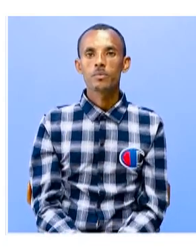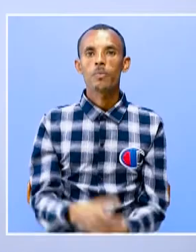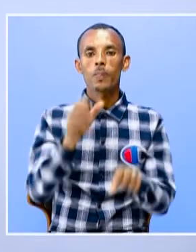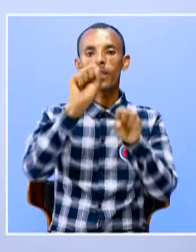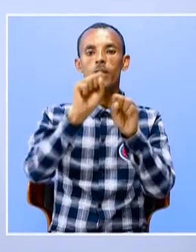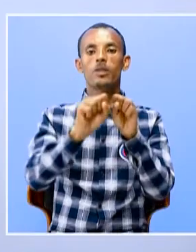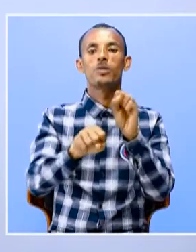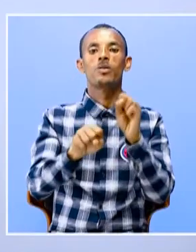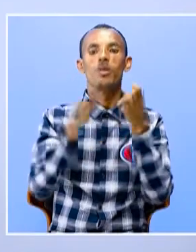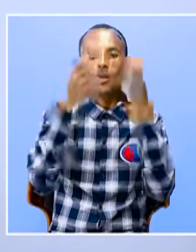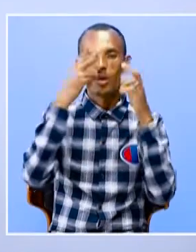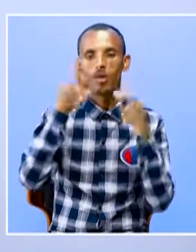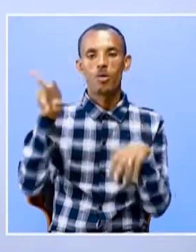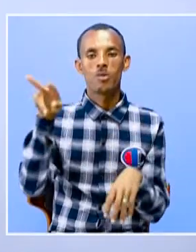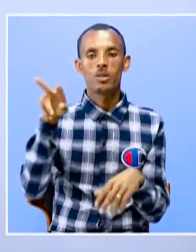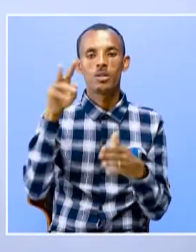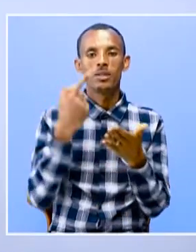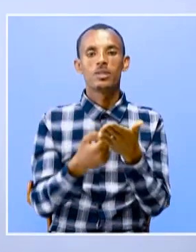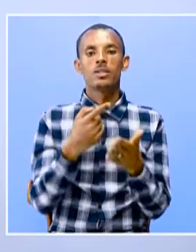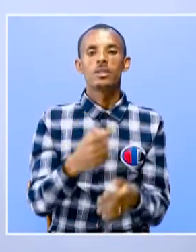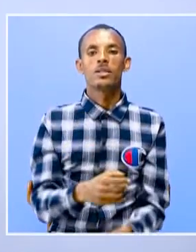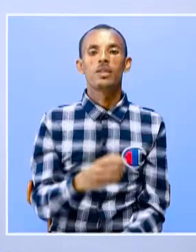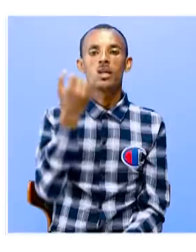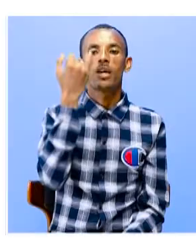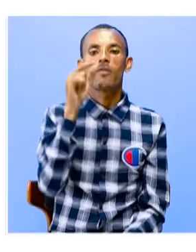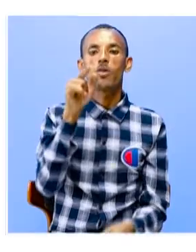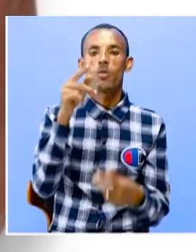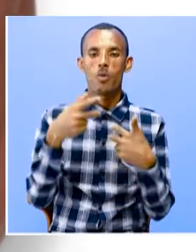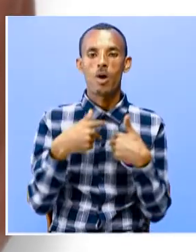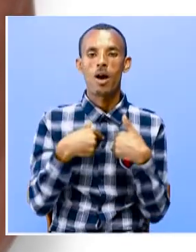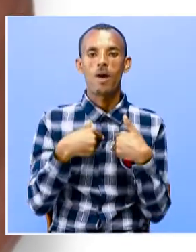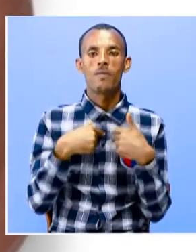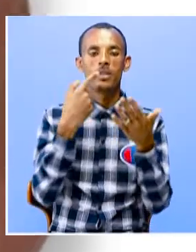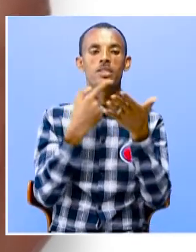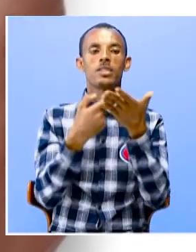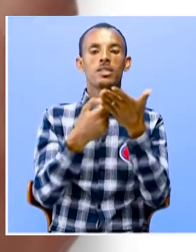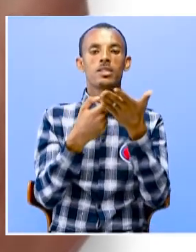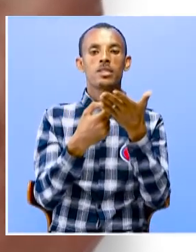So look this one. If you have this region,